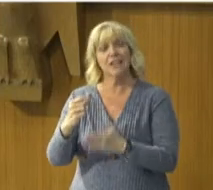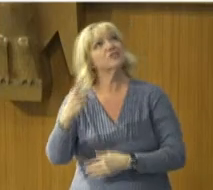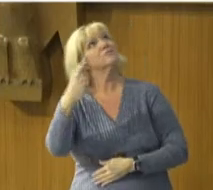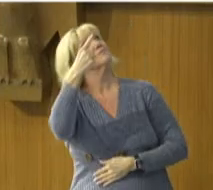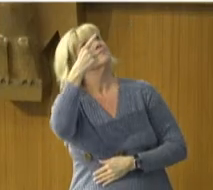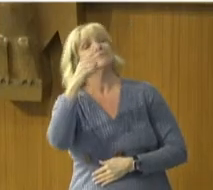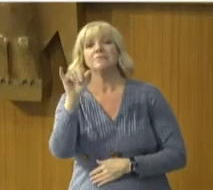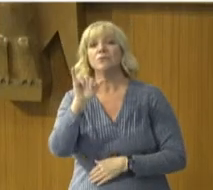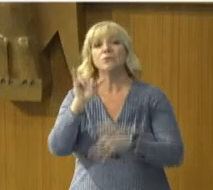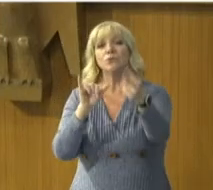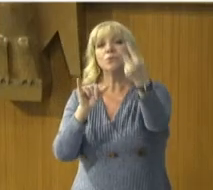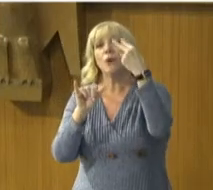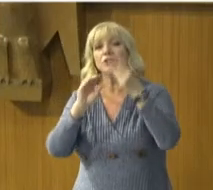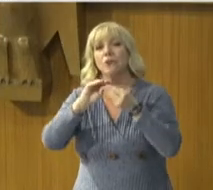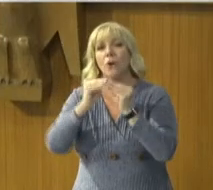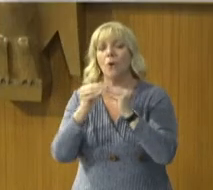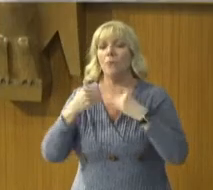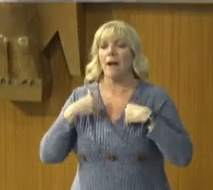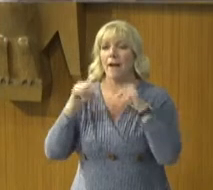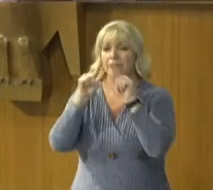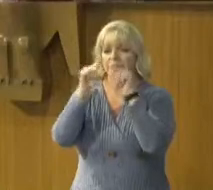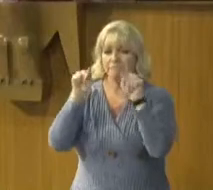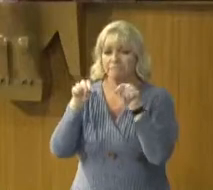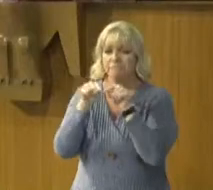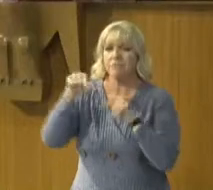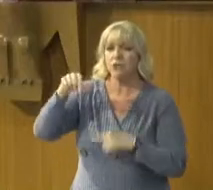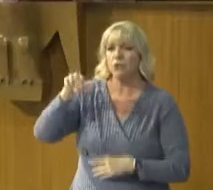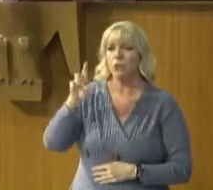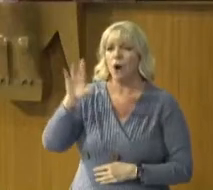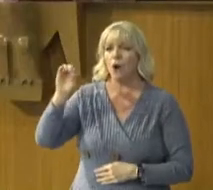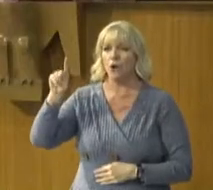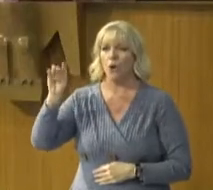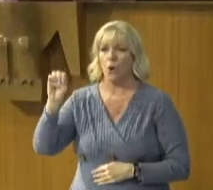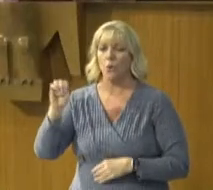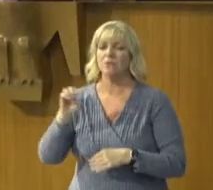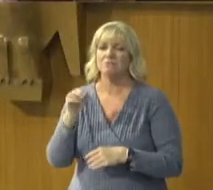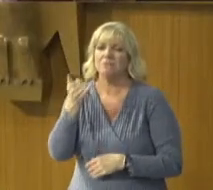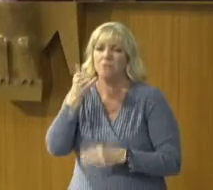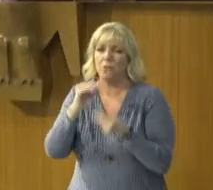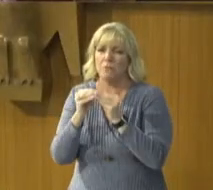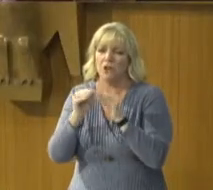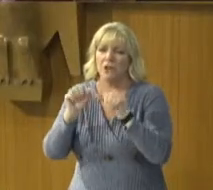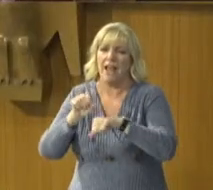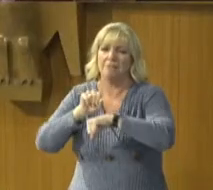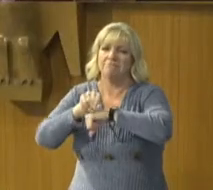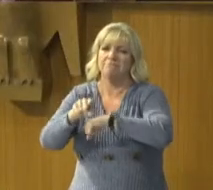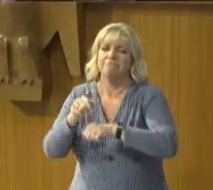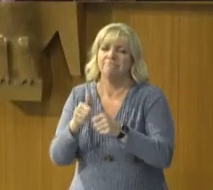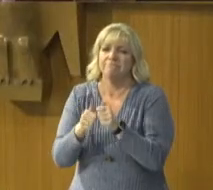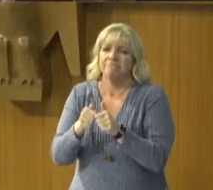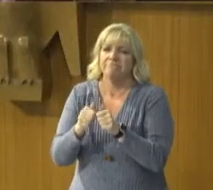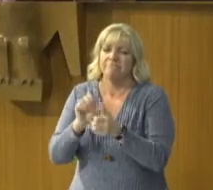you're watching at home, a QR code and a text number to contribute digitally. Thank you for giving.